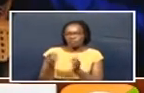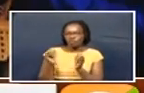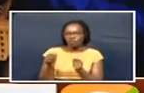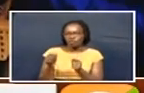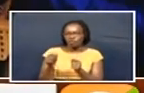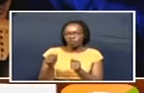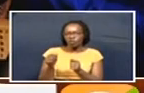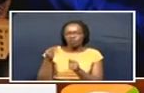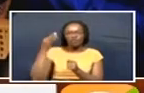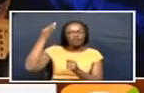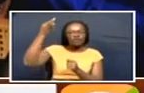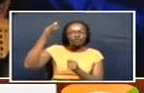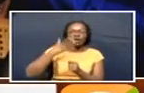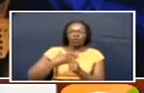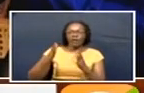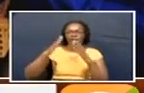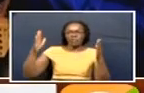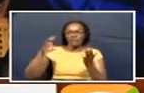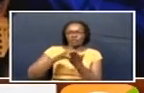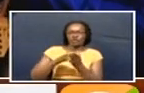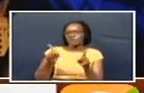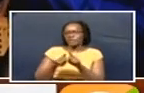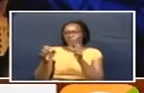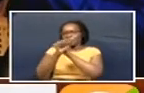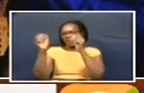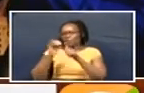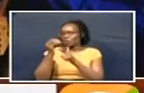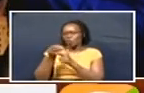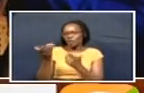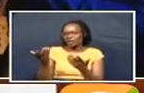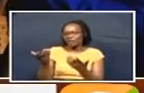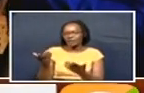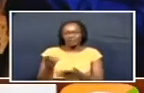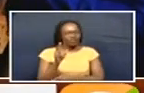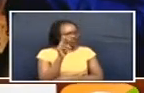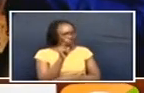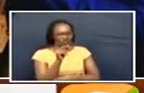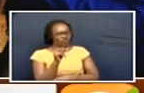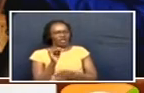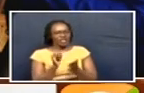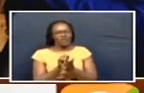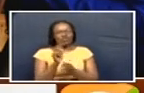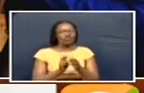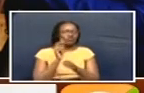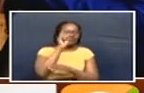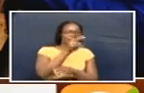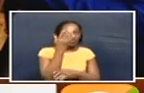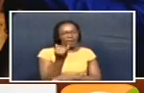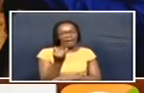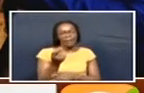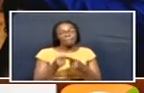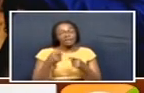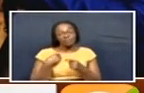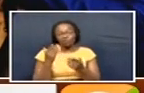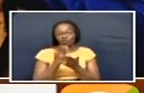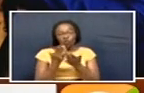an even bigger seat, perhaps even the presidency someday? Oh, Lillian, I don't know. That's a big jump. However, I've always believed in being open-minded. When